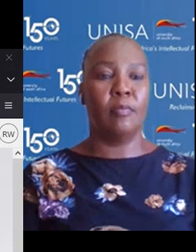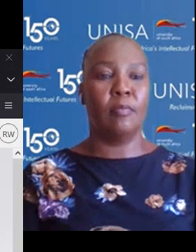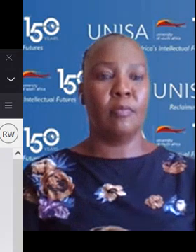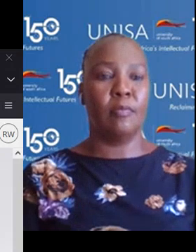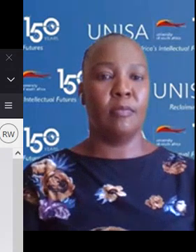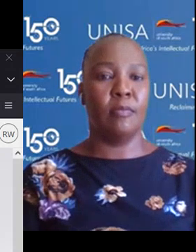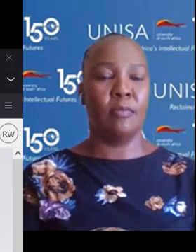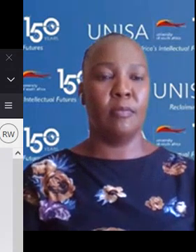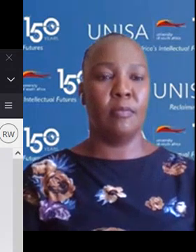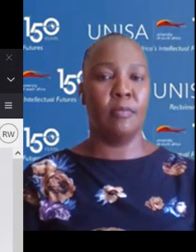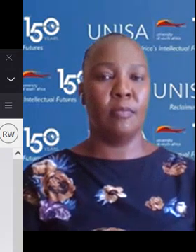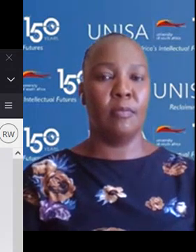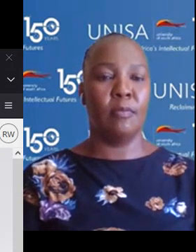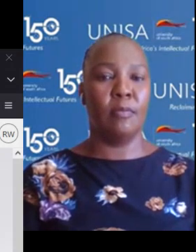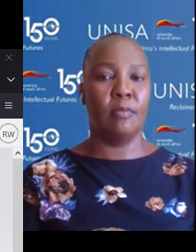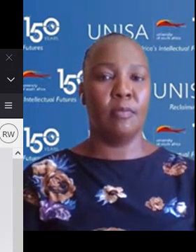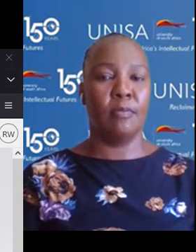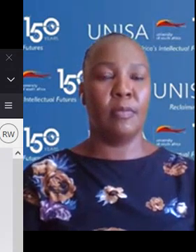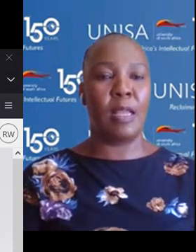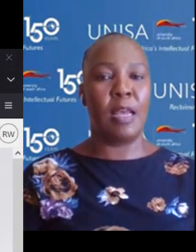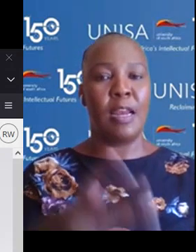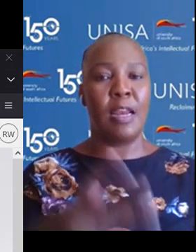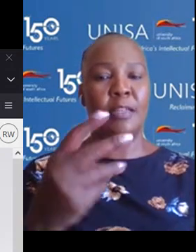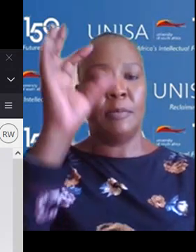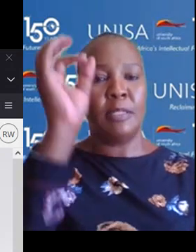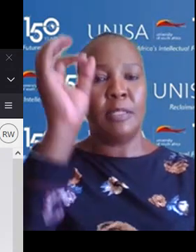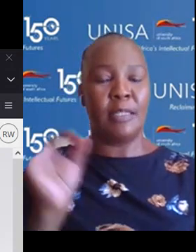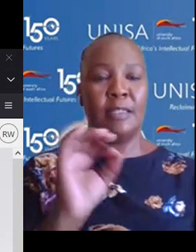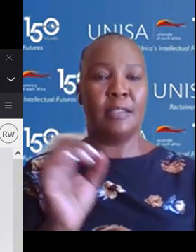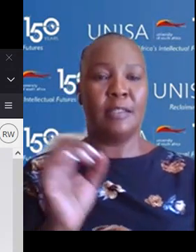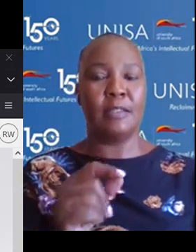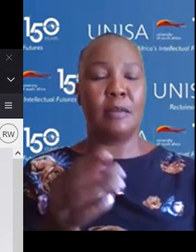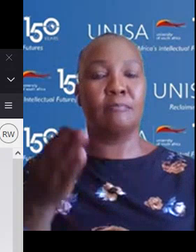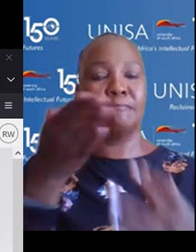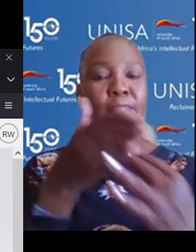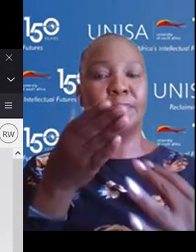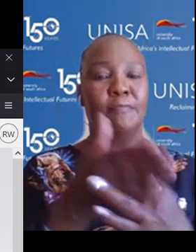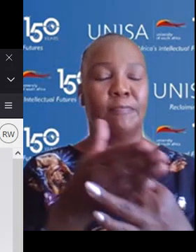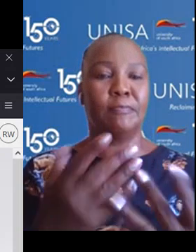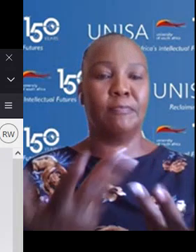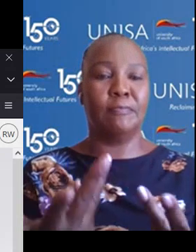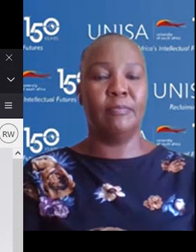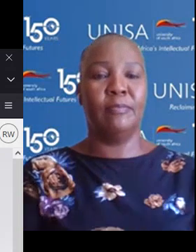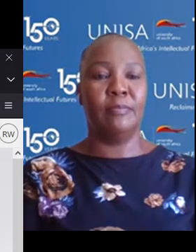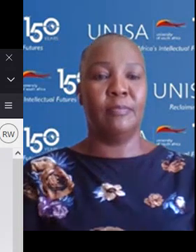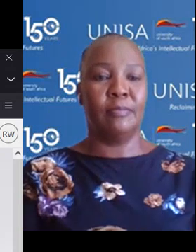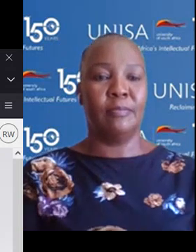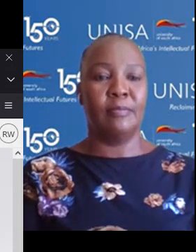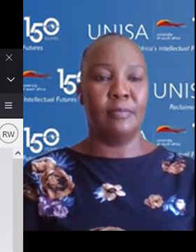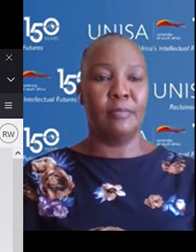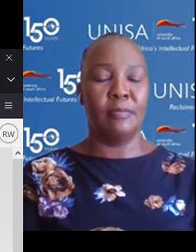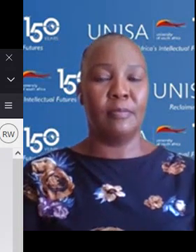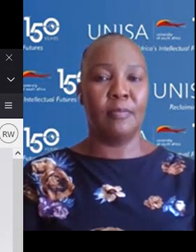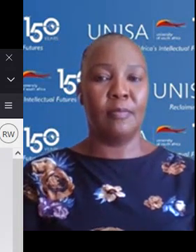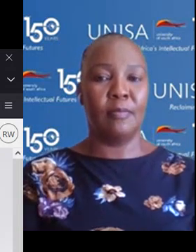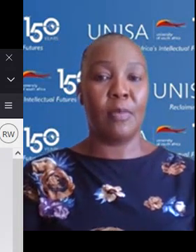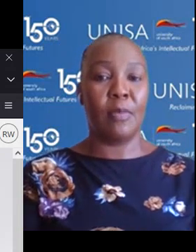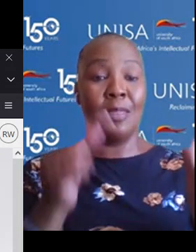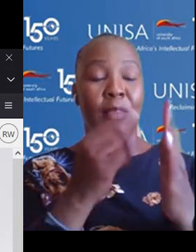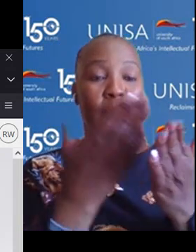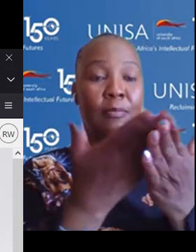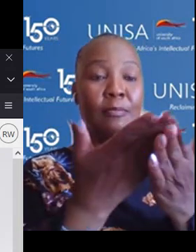Yeah, I see 93% of the people are logged in already. So that's great. So on this page,